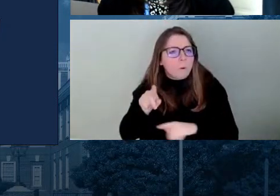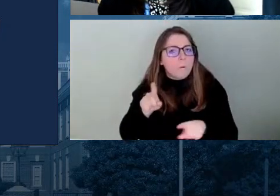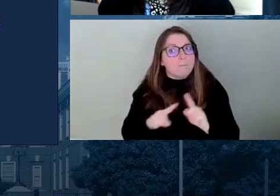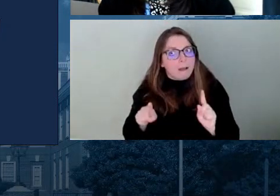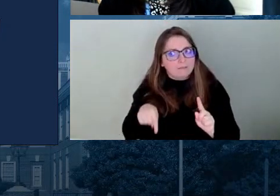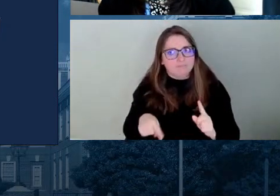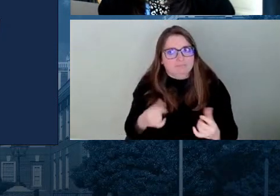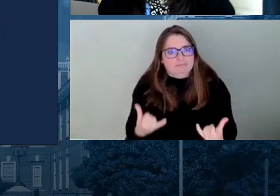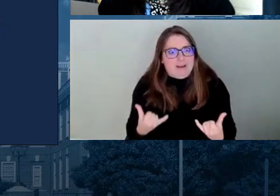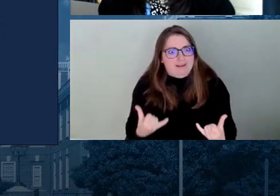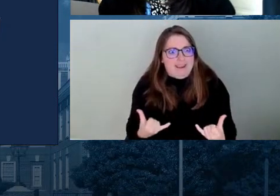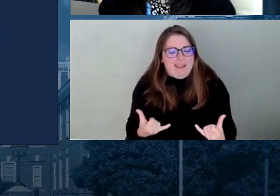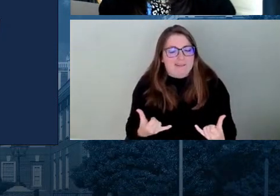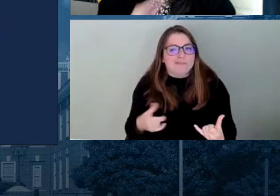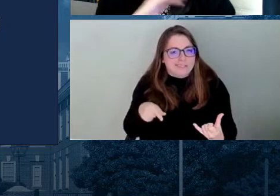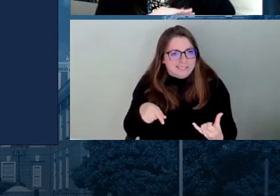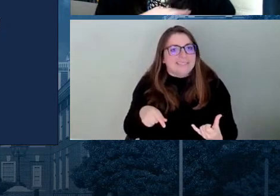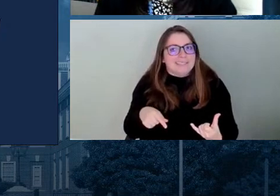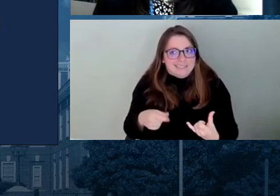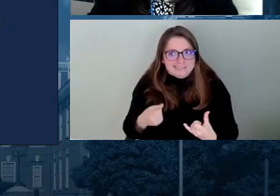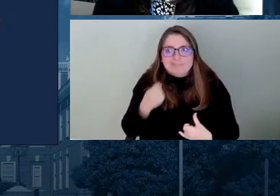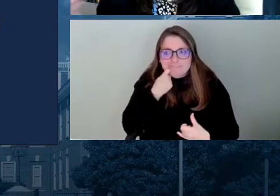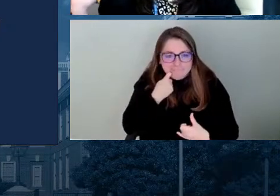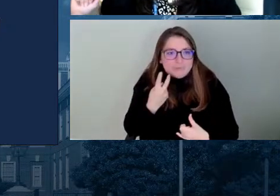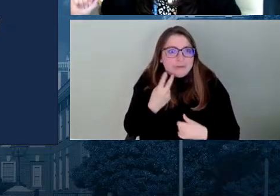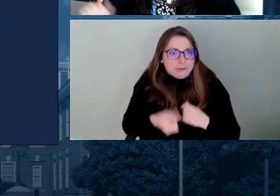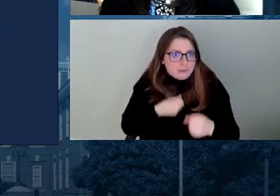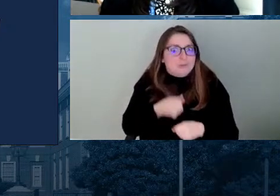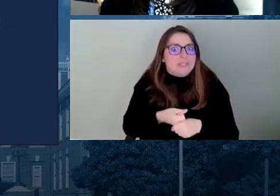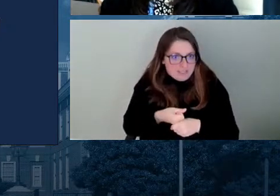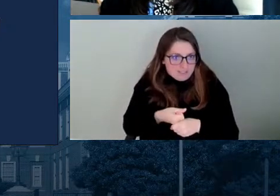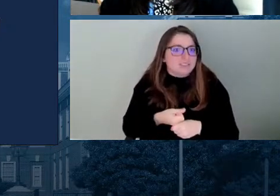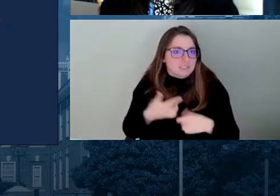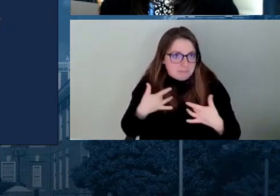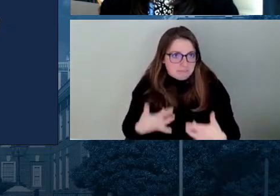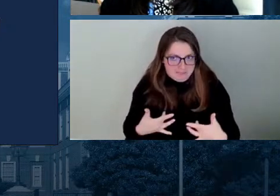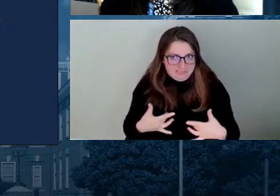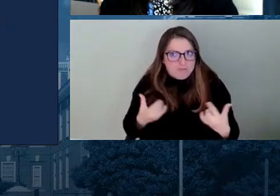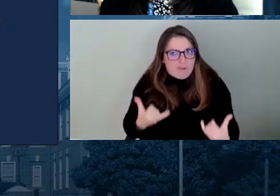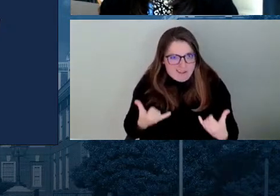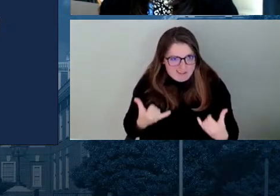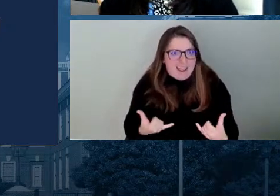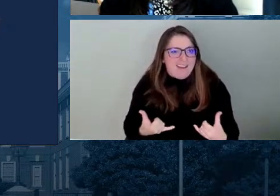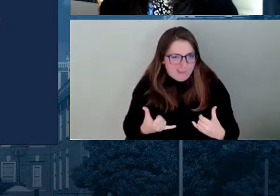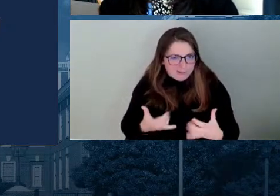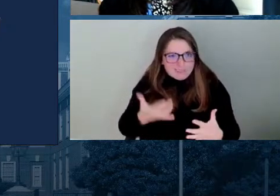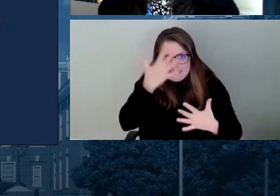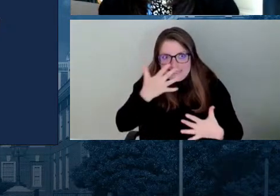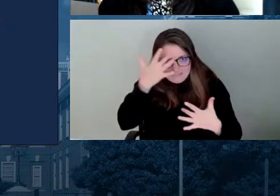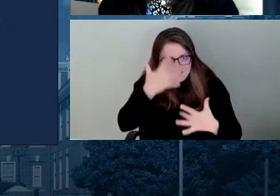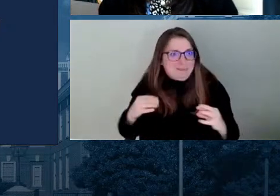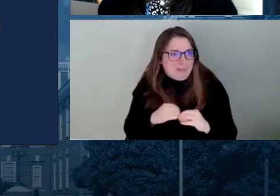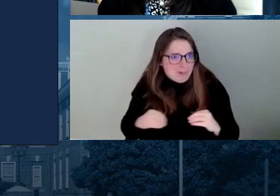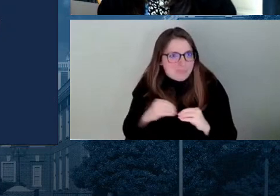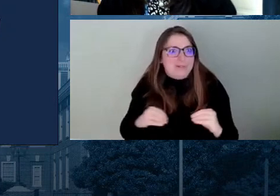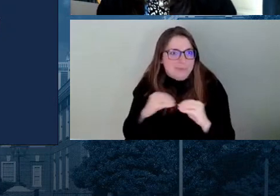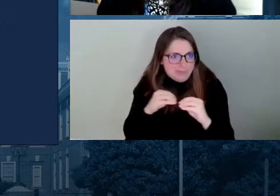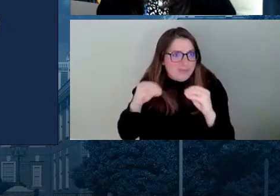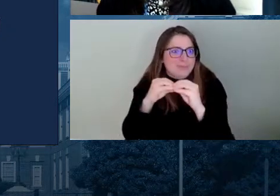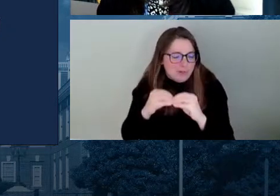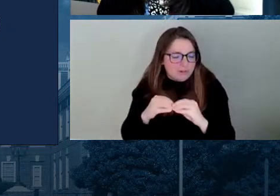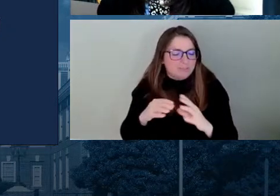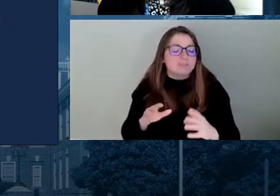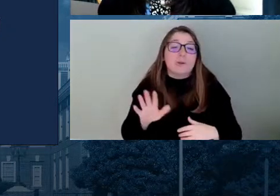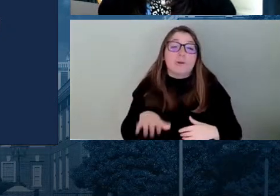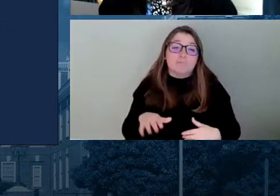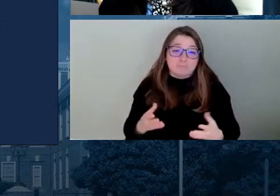we have seen over the last 2 winters that we start to go up the hill to a peak. And so really important to have this conversation and to